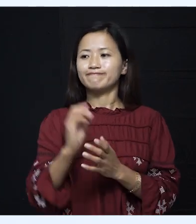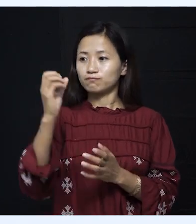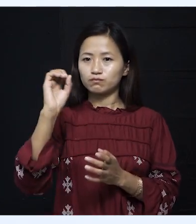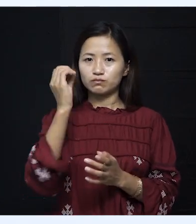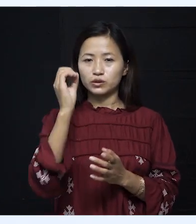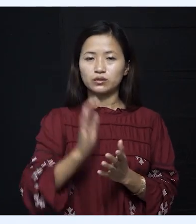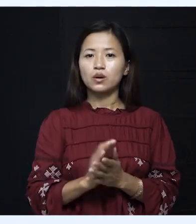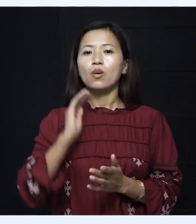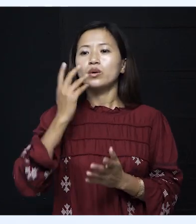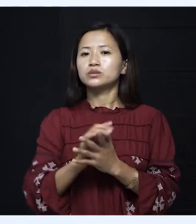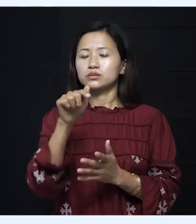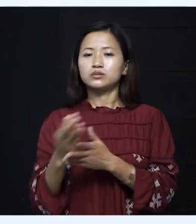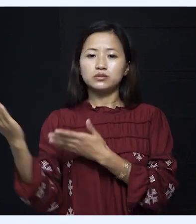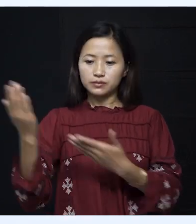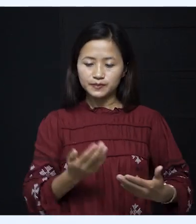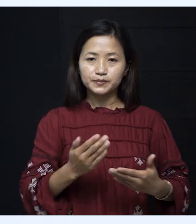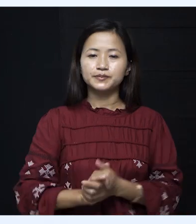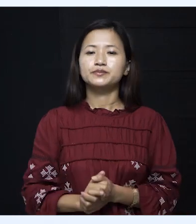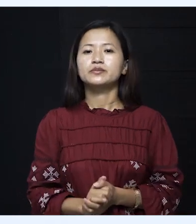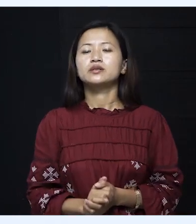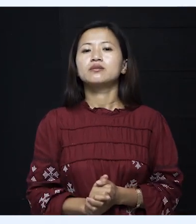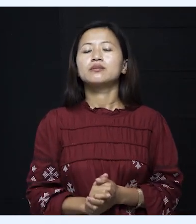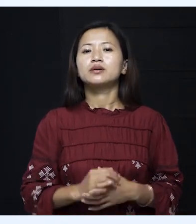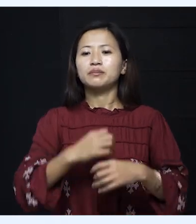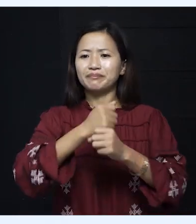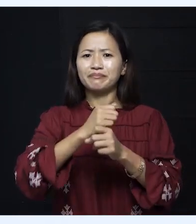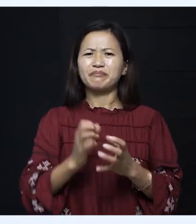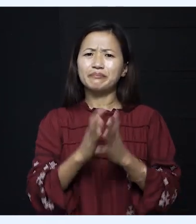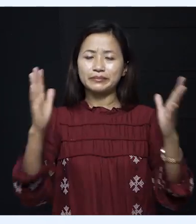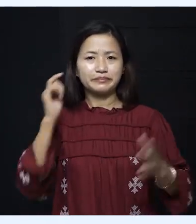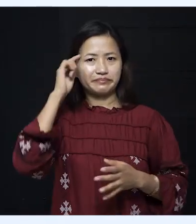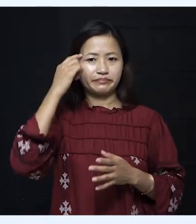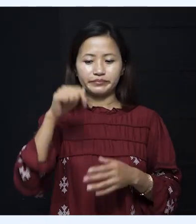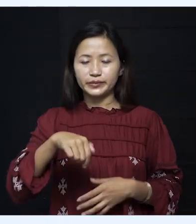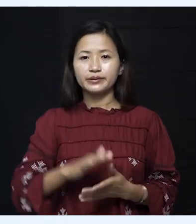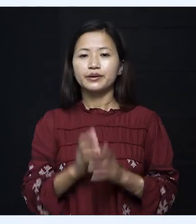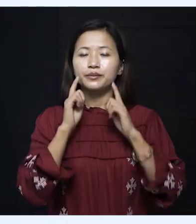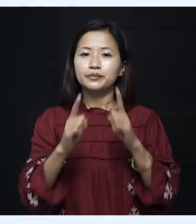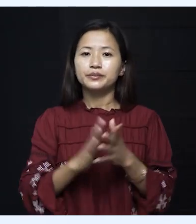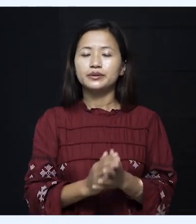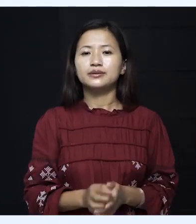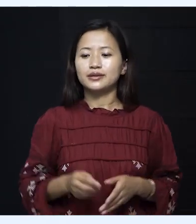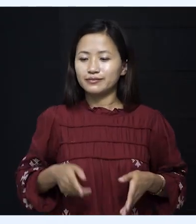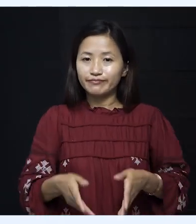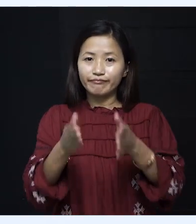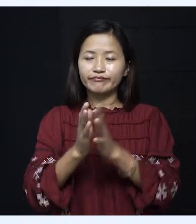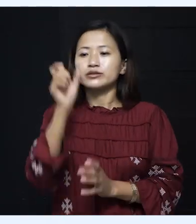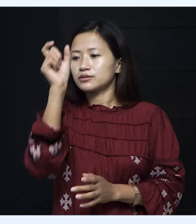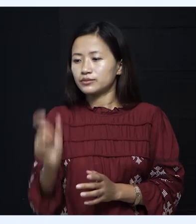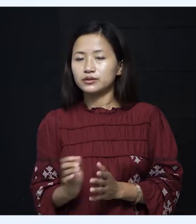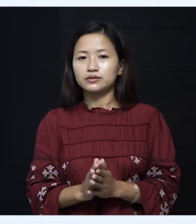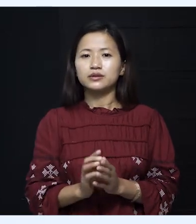when you arrived. Let me just put it in that way. That may not make much sense here, but let's say the person is traveling